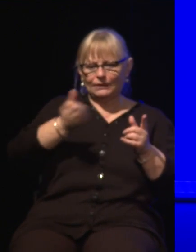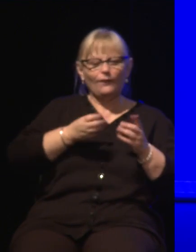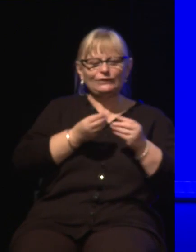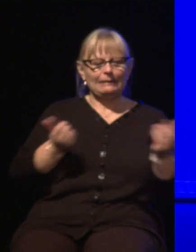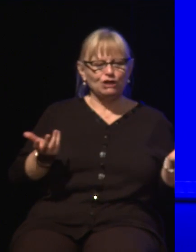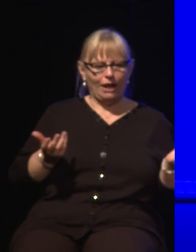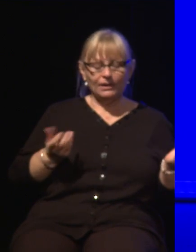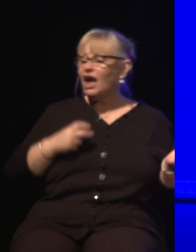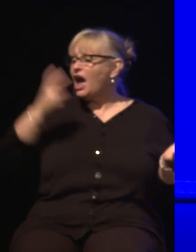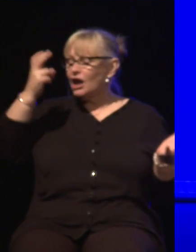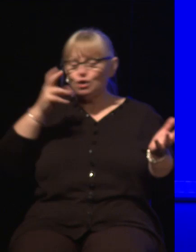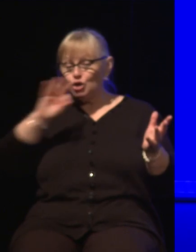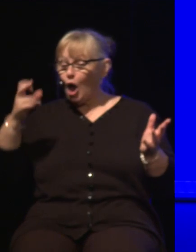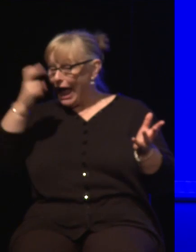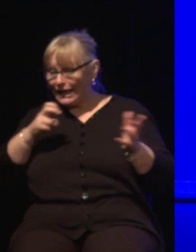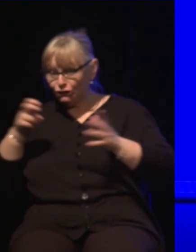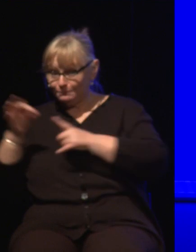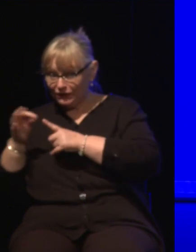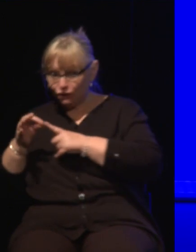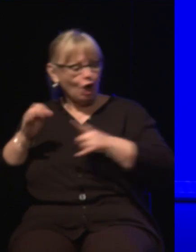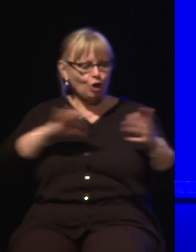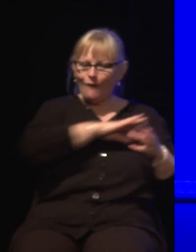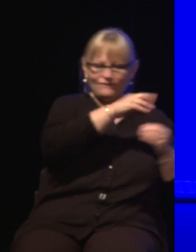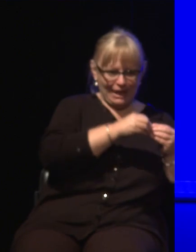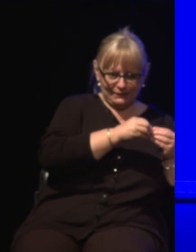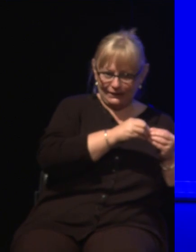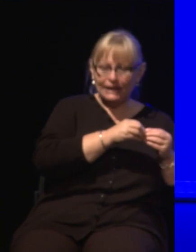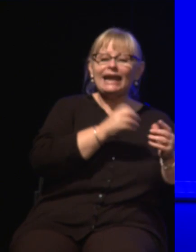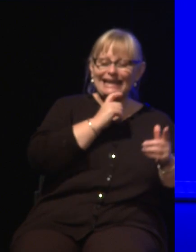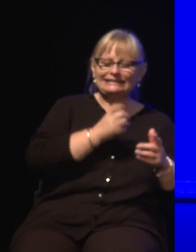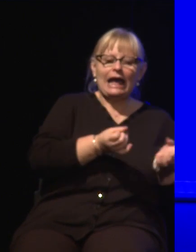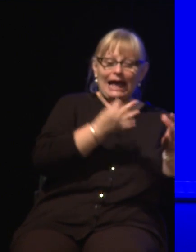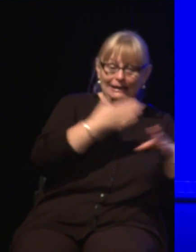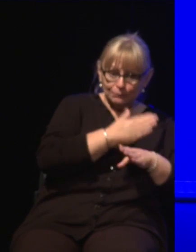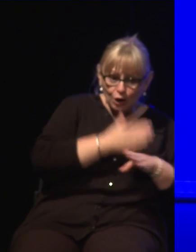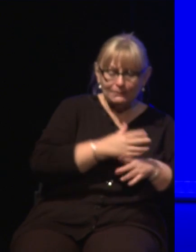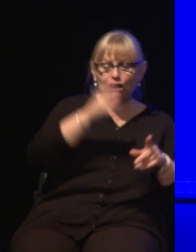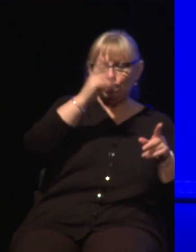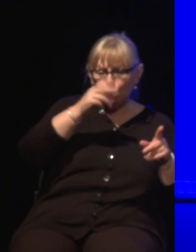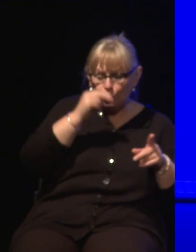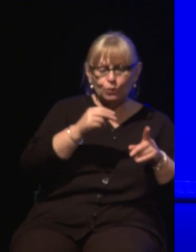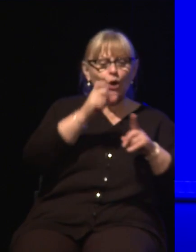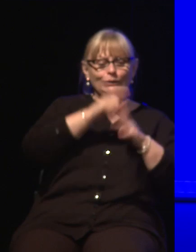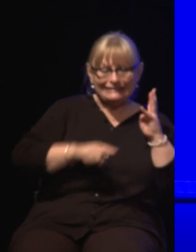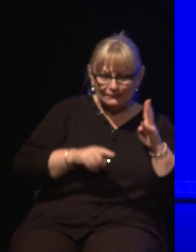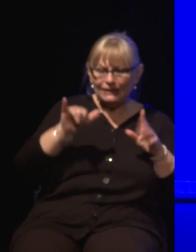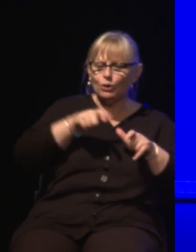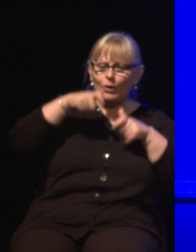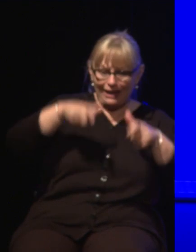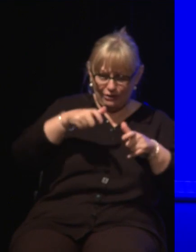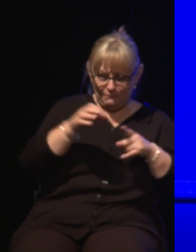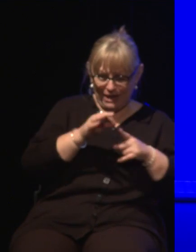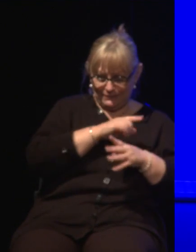This isn't age pensions and it's not family payments. It's unemployment payments, youth payments, disability payments and carers